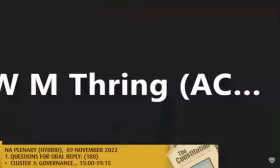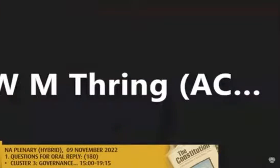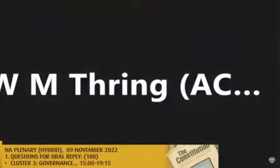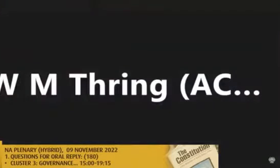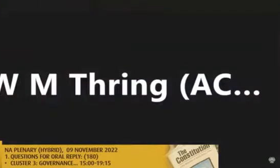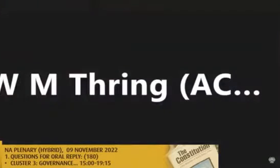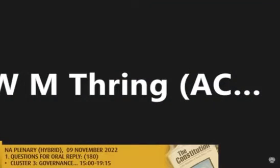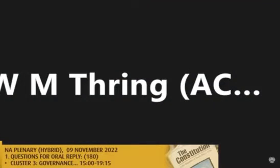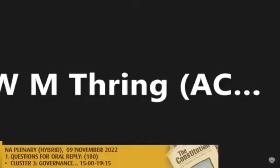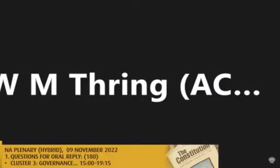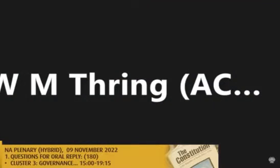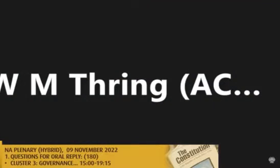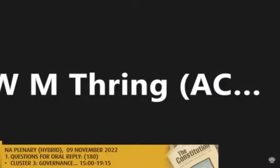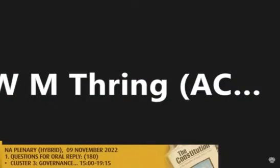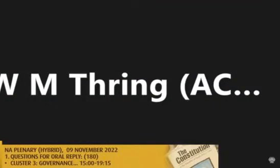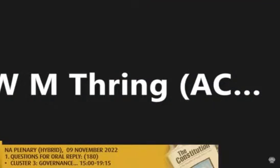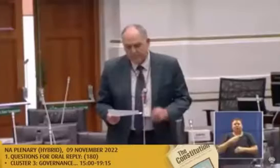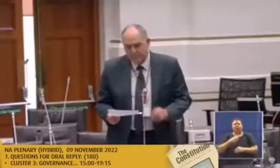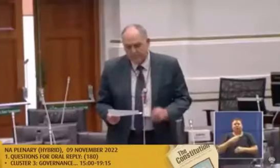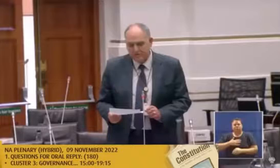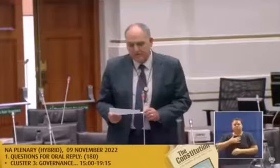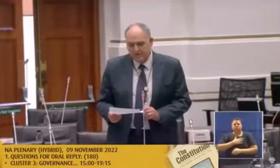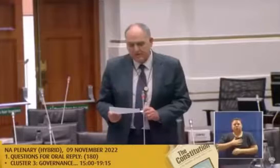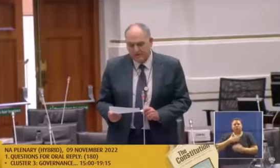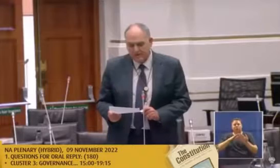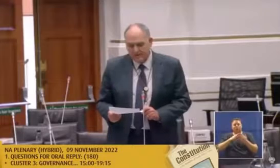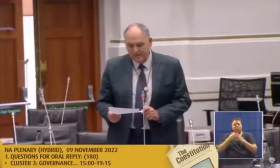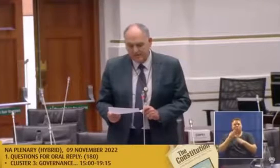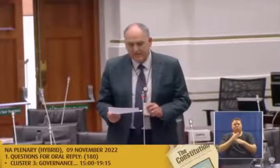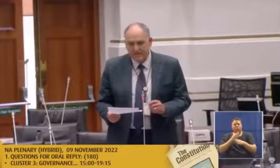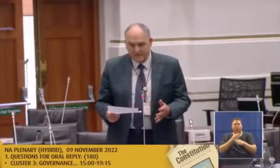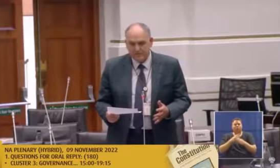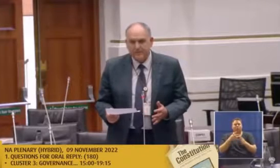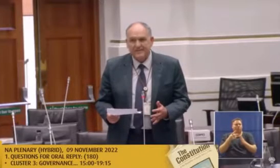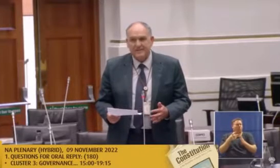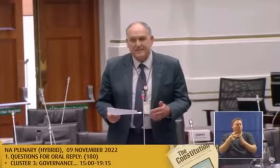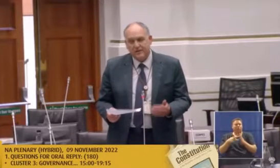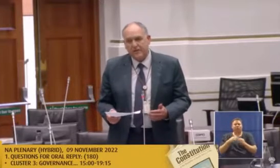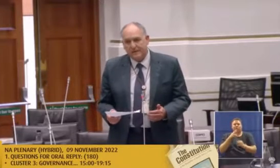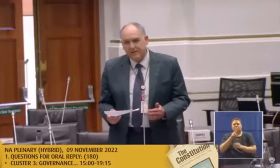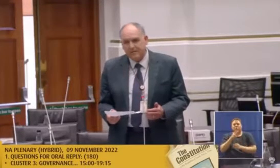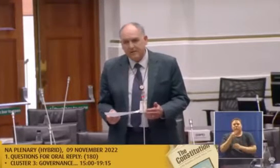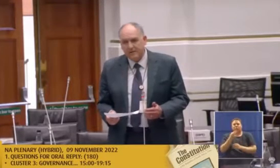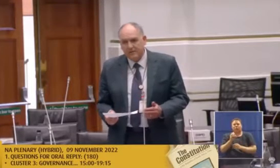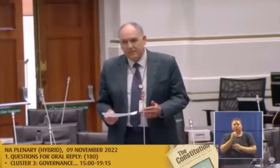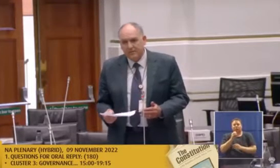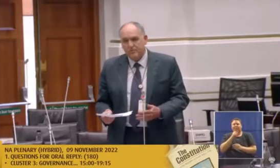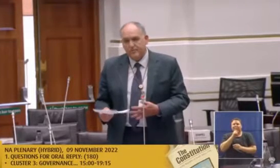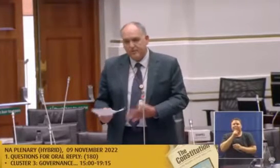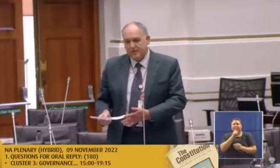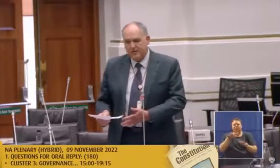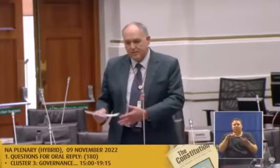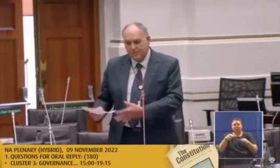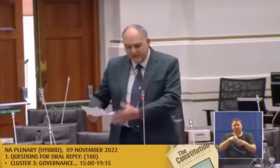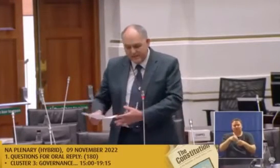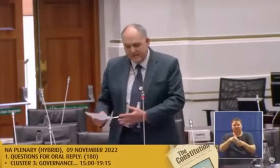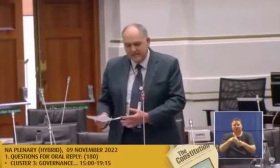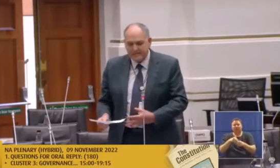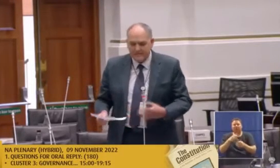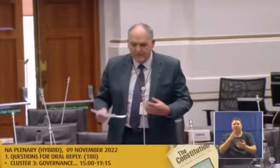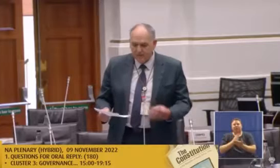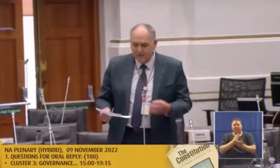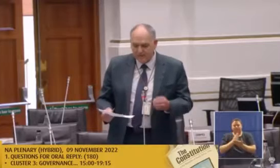Chair. the community work program provided 230,000 participants. It's very commendable. Whilst we appreciate the private